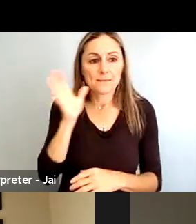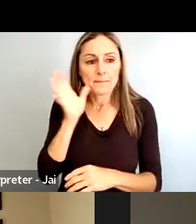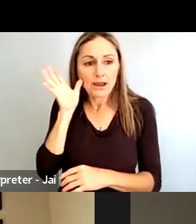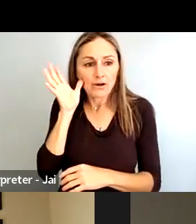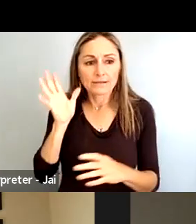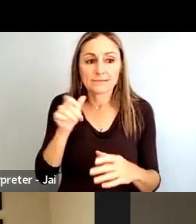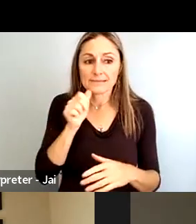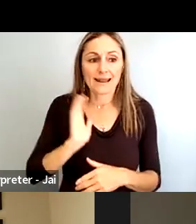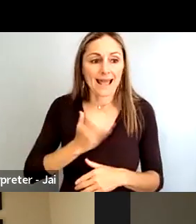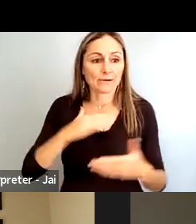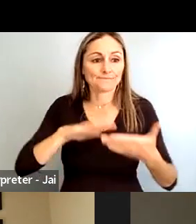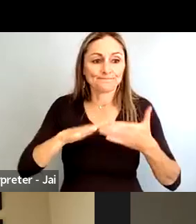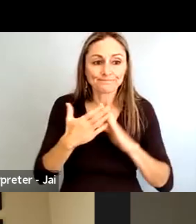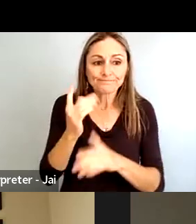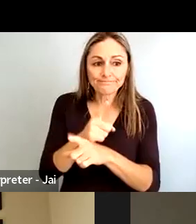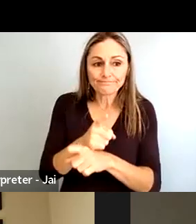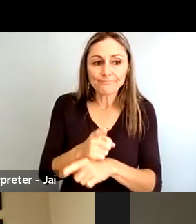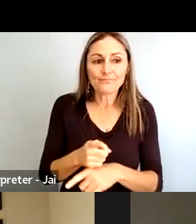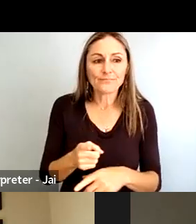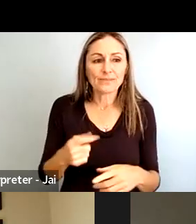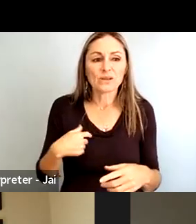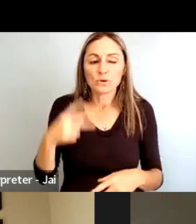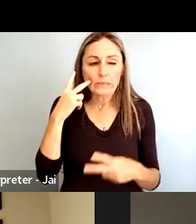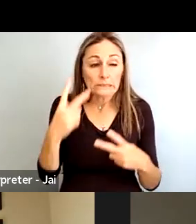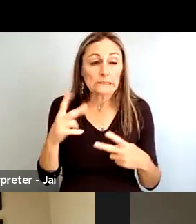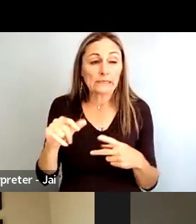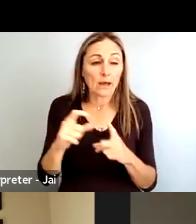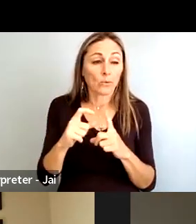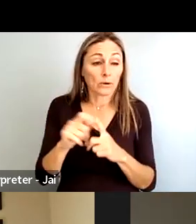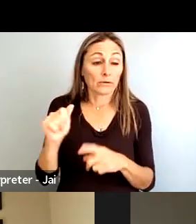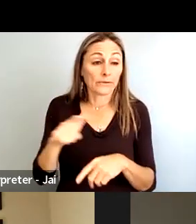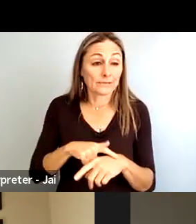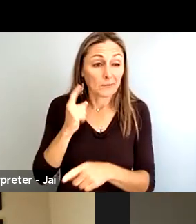our community. Yeah. But we see that word all the time, don't we, Alexis?